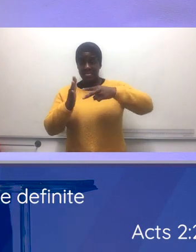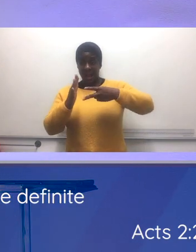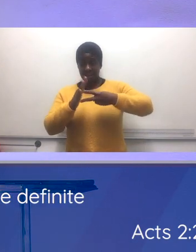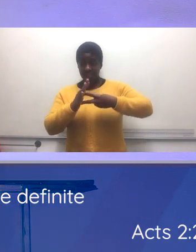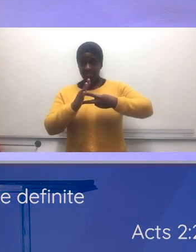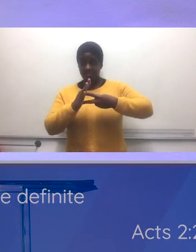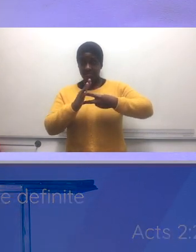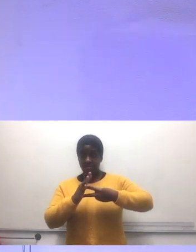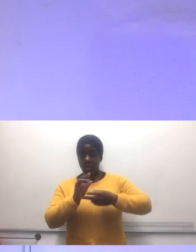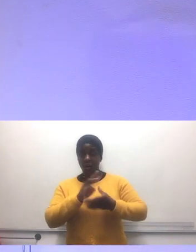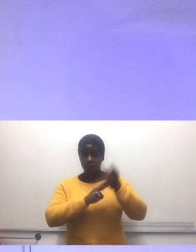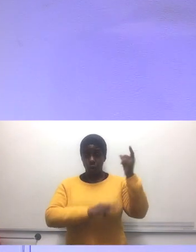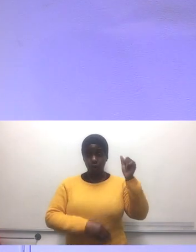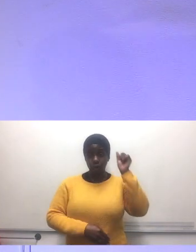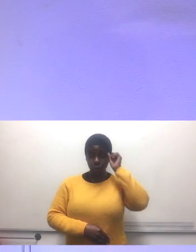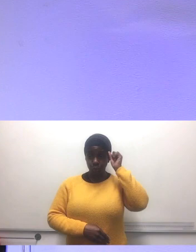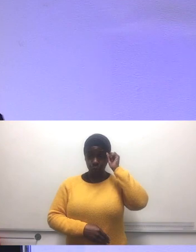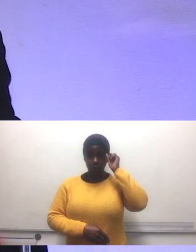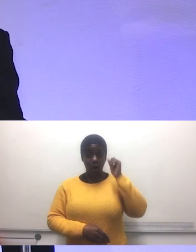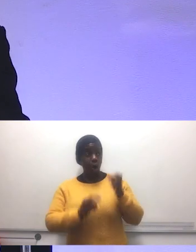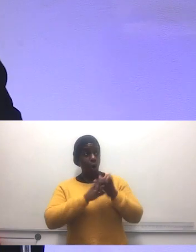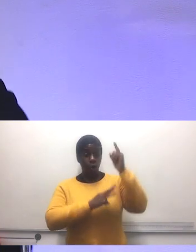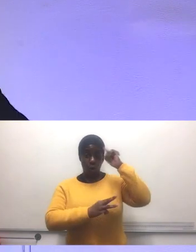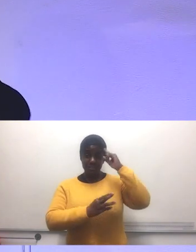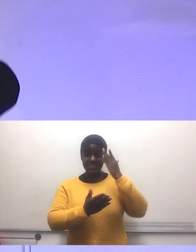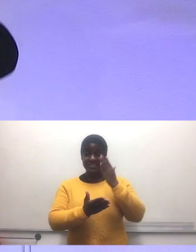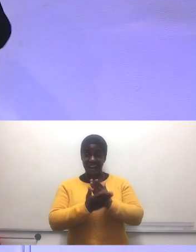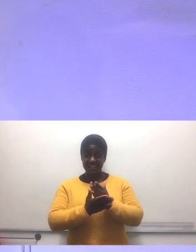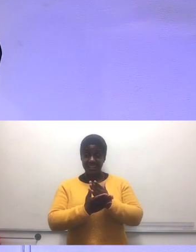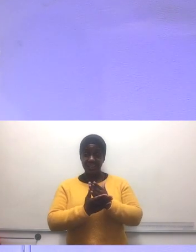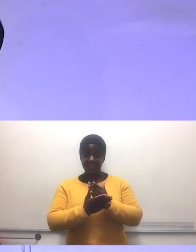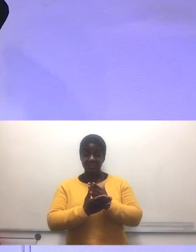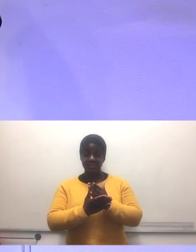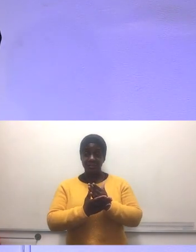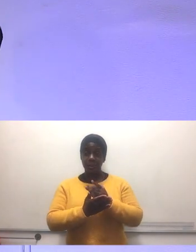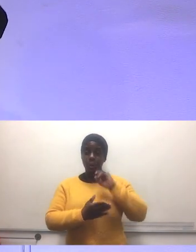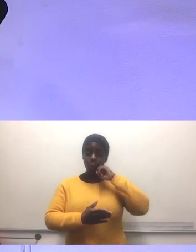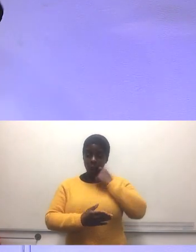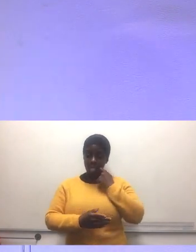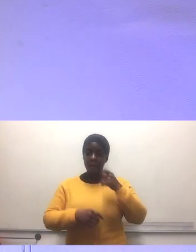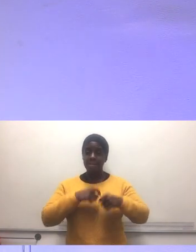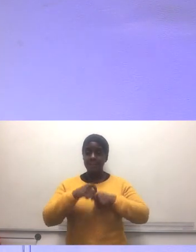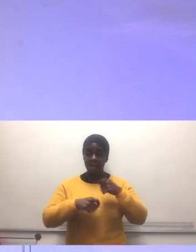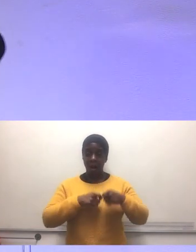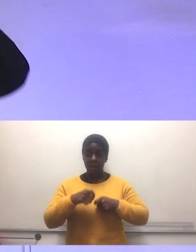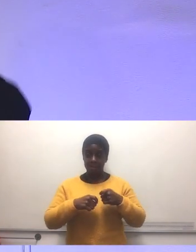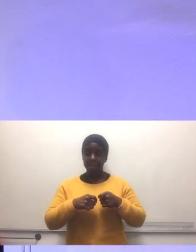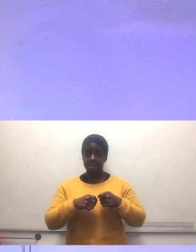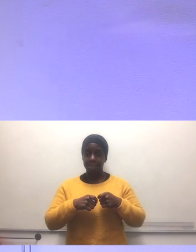God. God decided that he was going to become one of